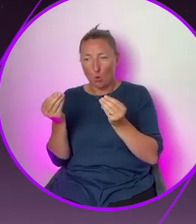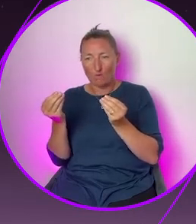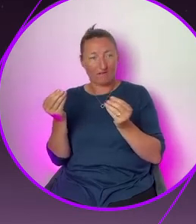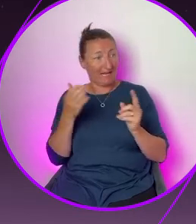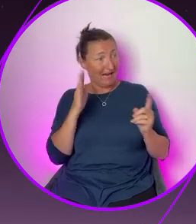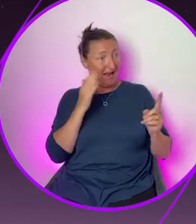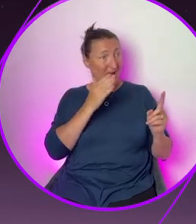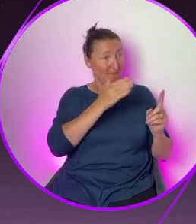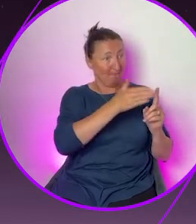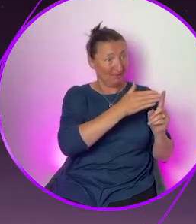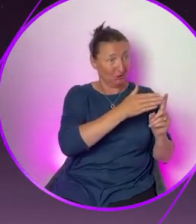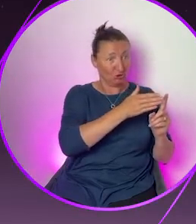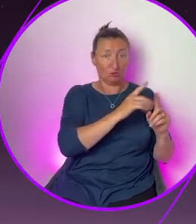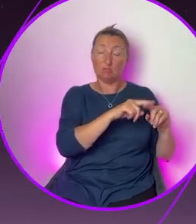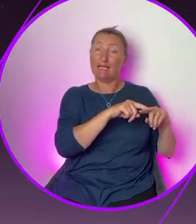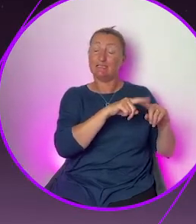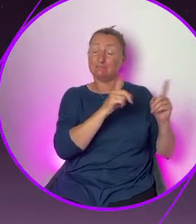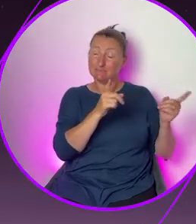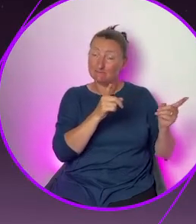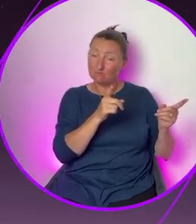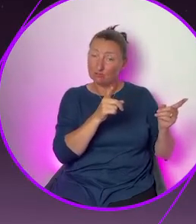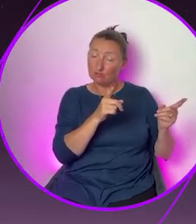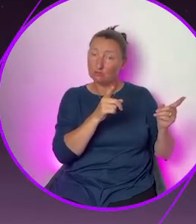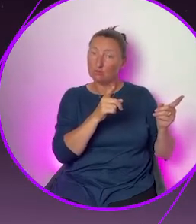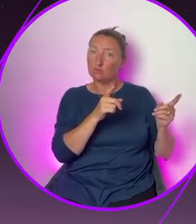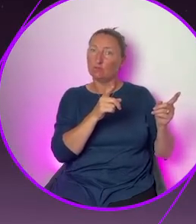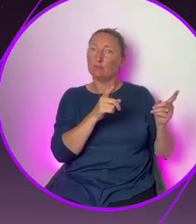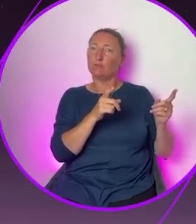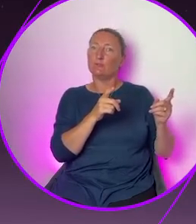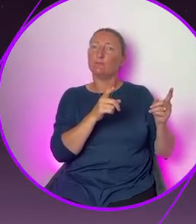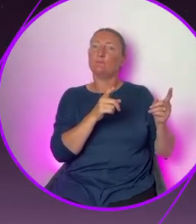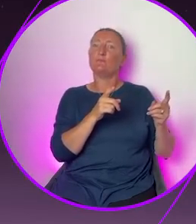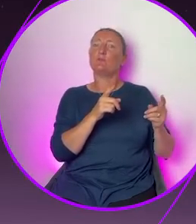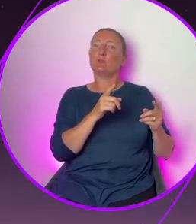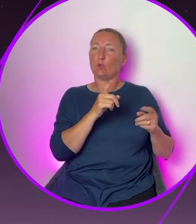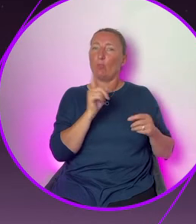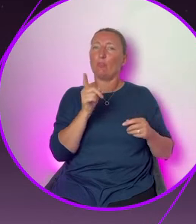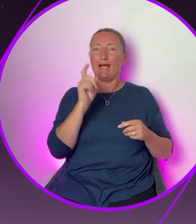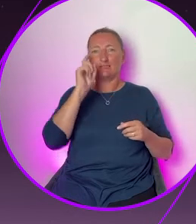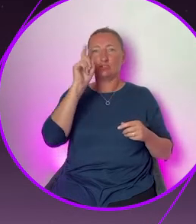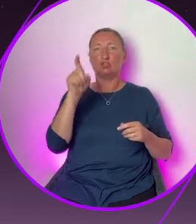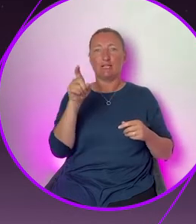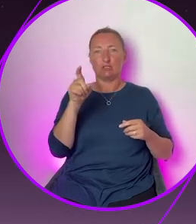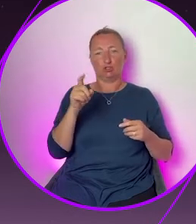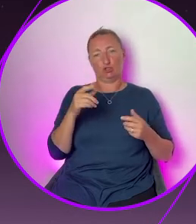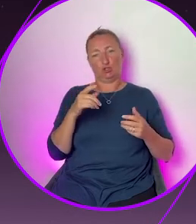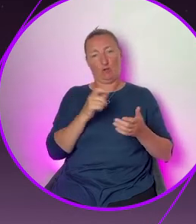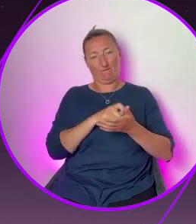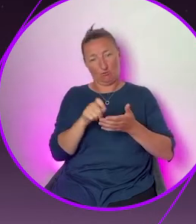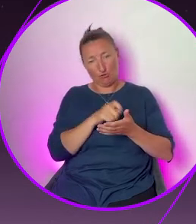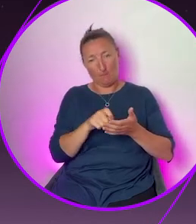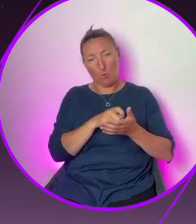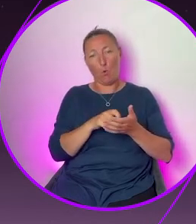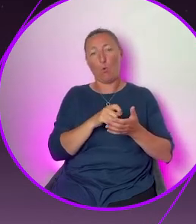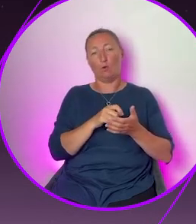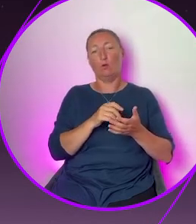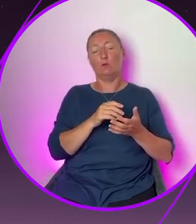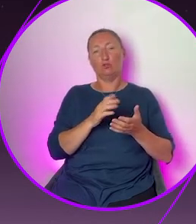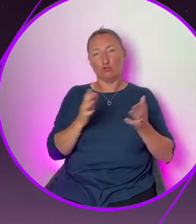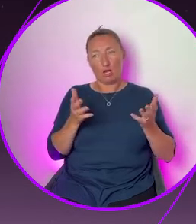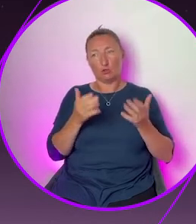different. And yeah, so I think that's the suggestion that we're making around this particular area of